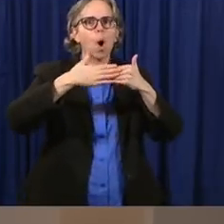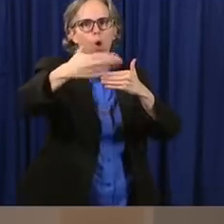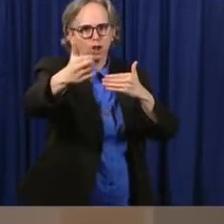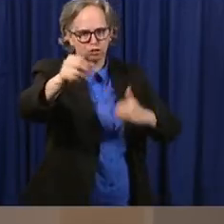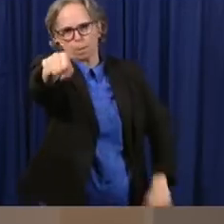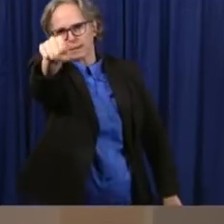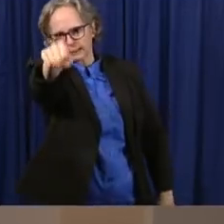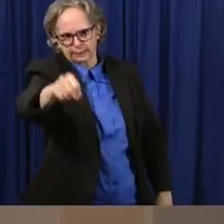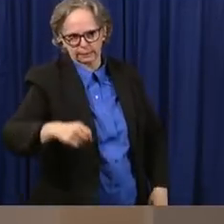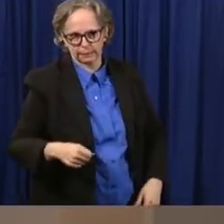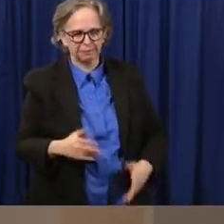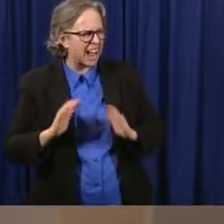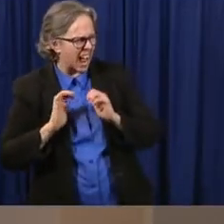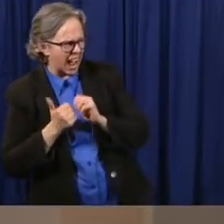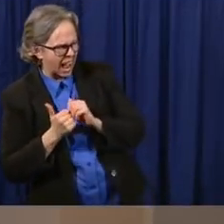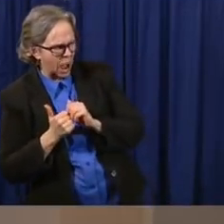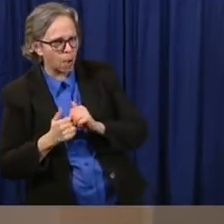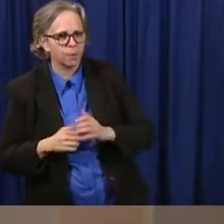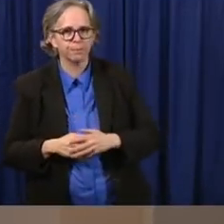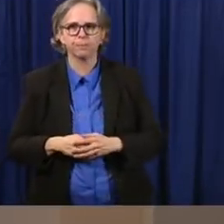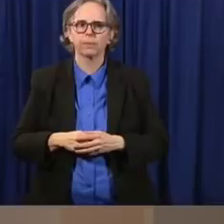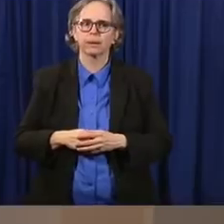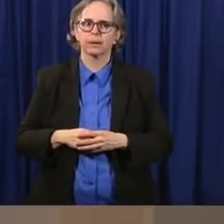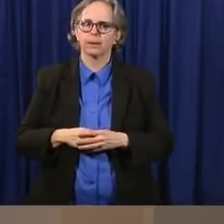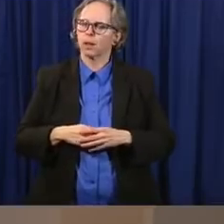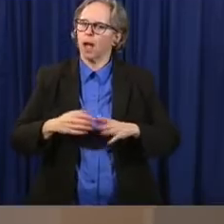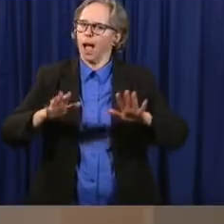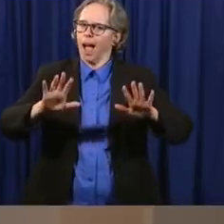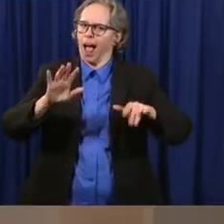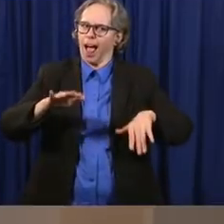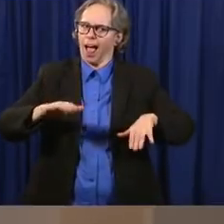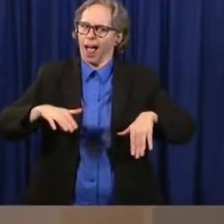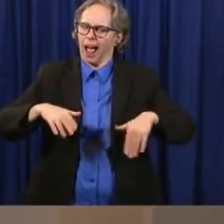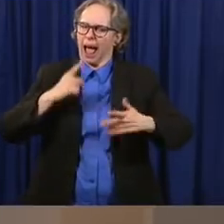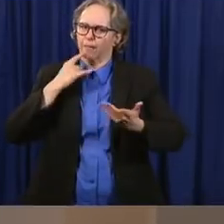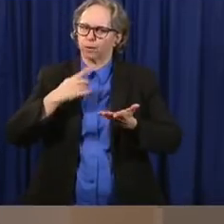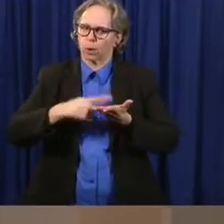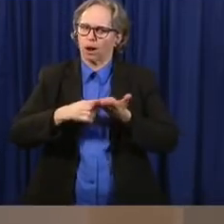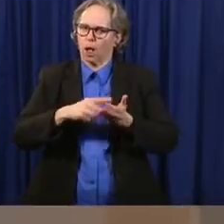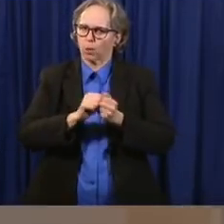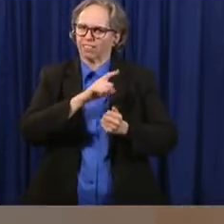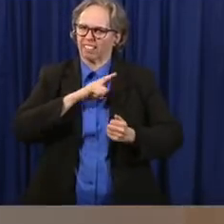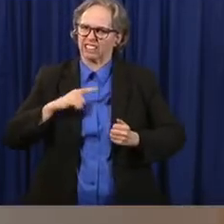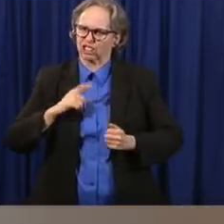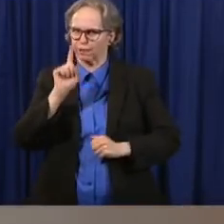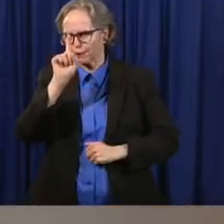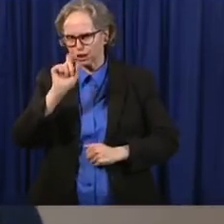that's done is really a question that we will have to work with the legislature on. Thank you.